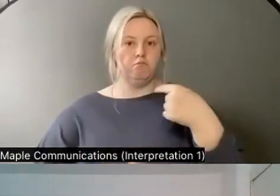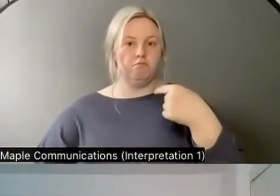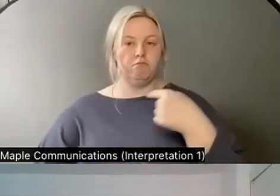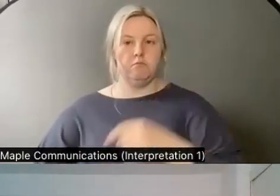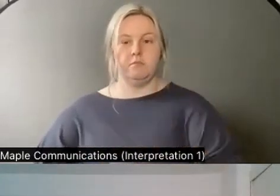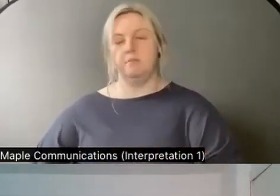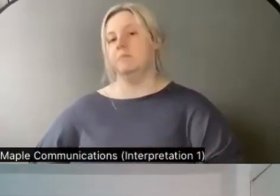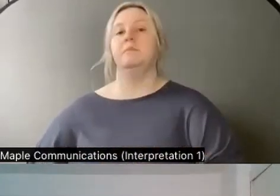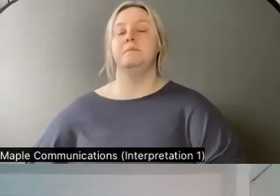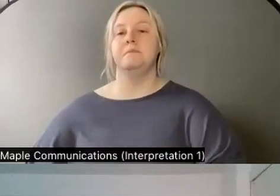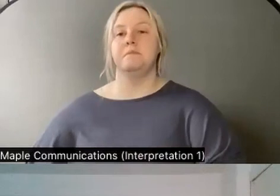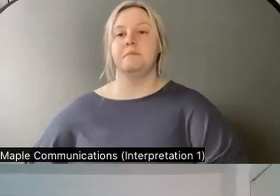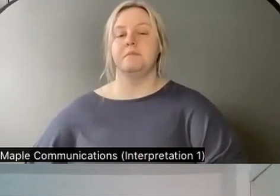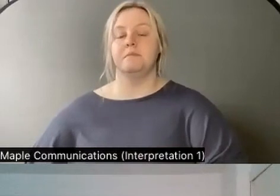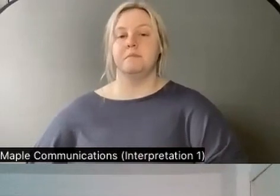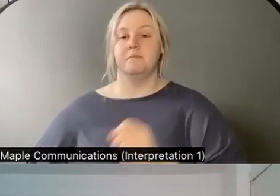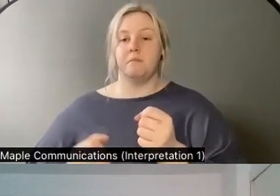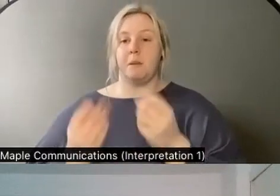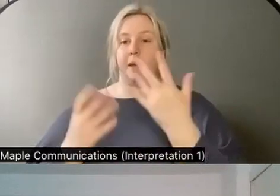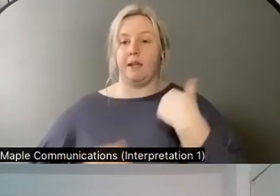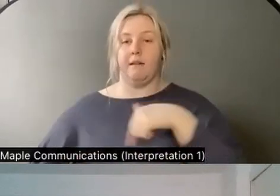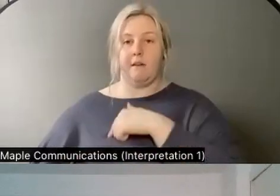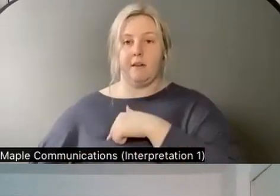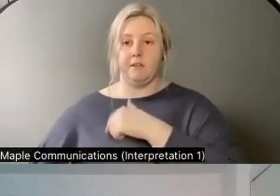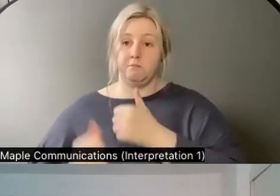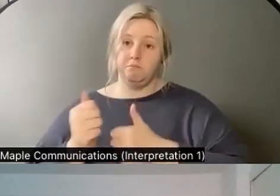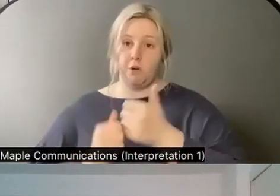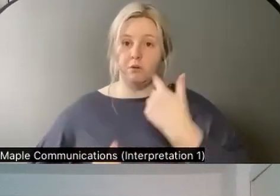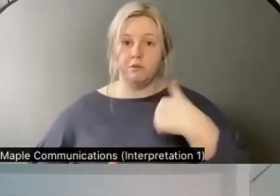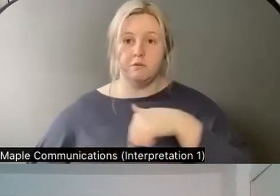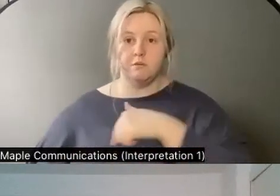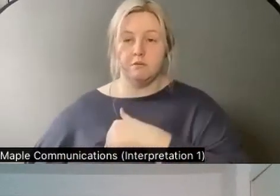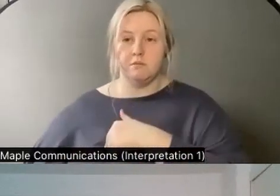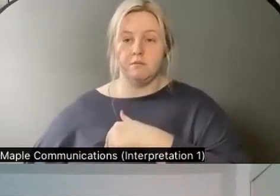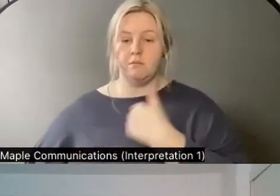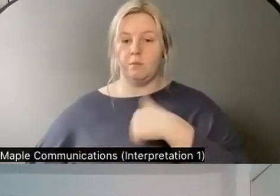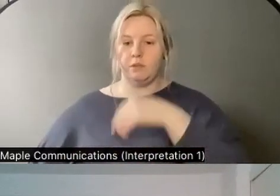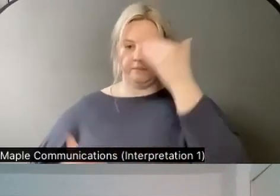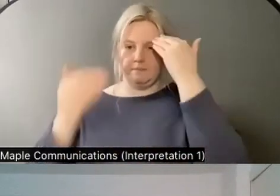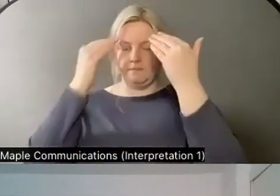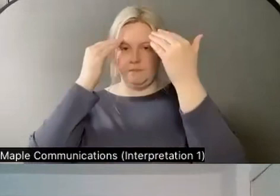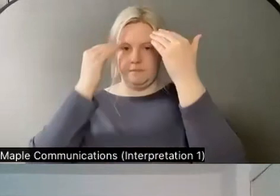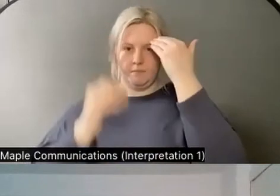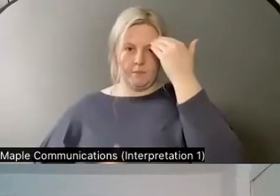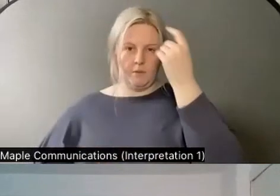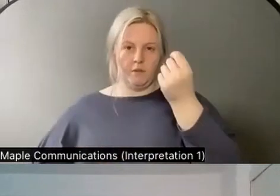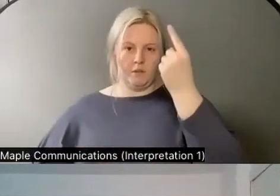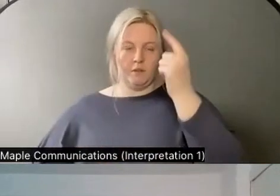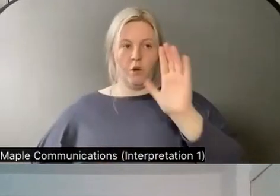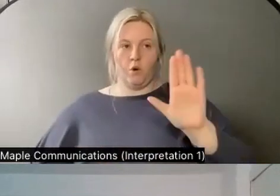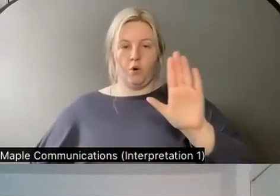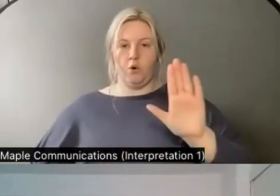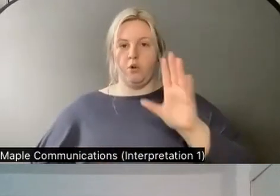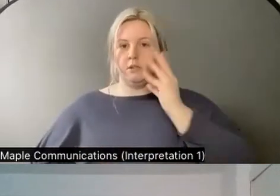many of us, if not most of us, are quite familiar with some of her personal experiences of